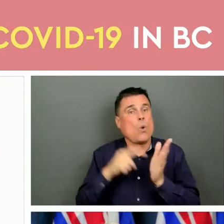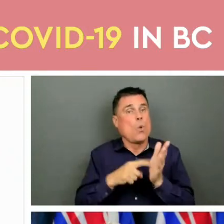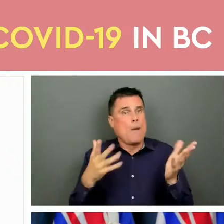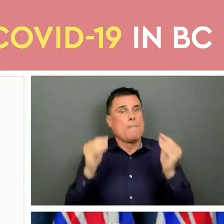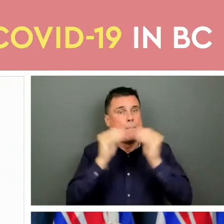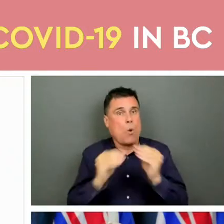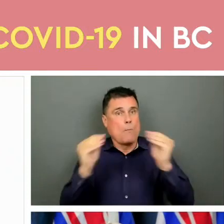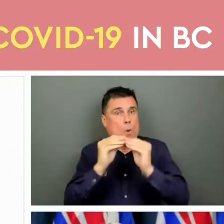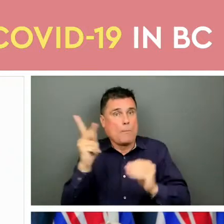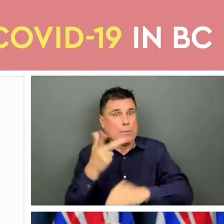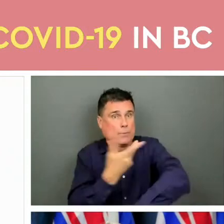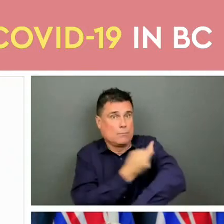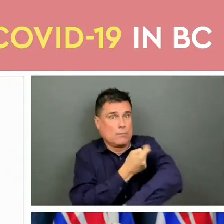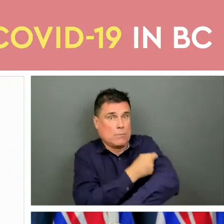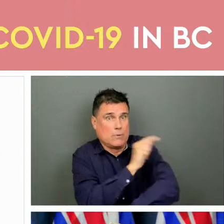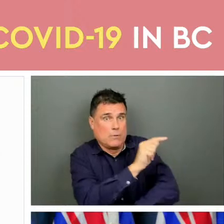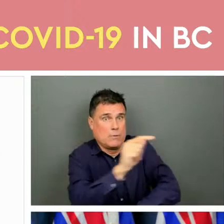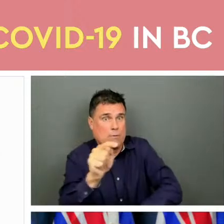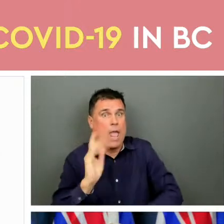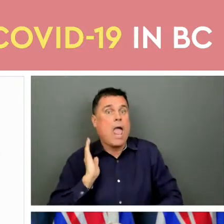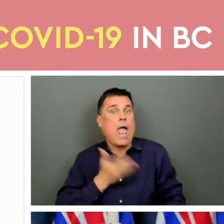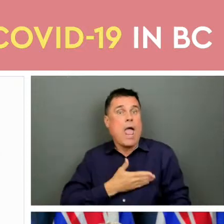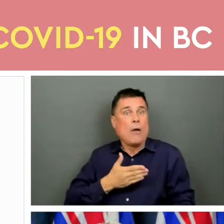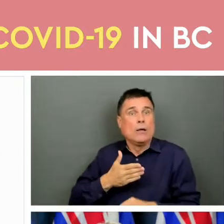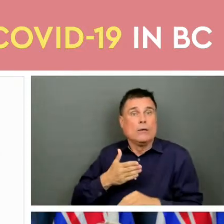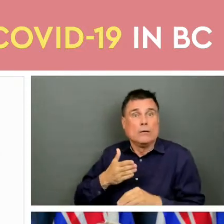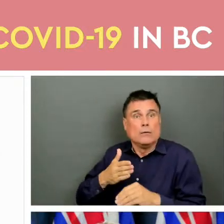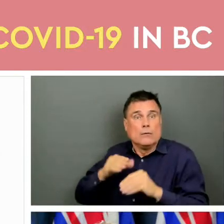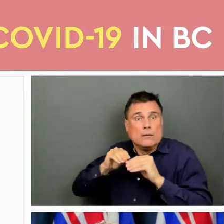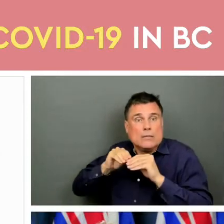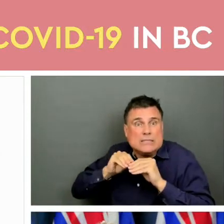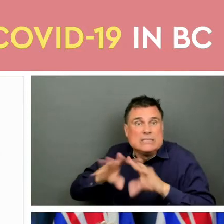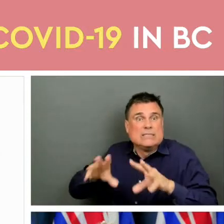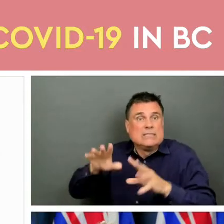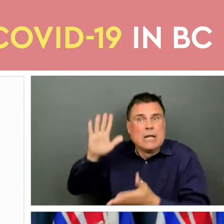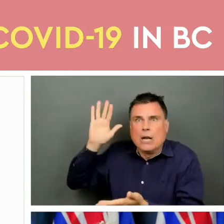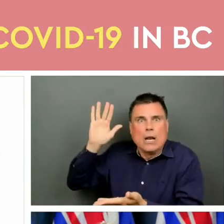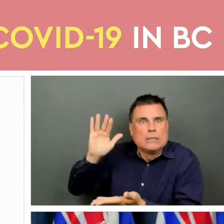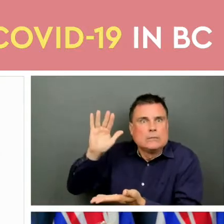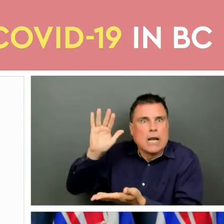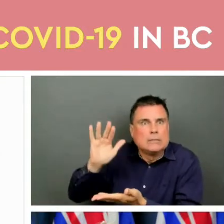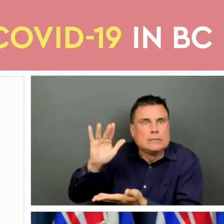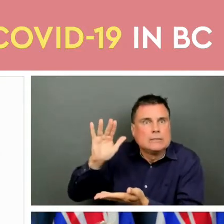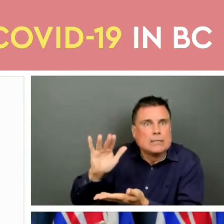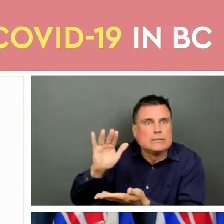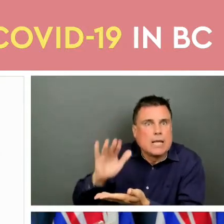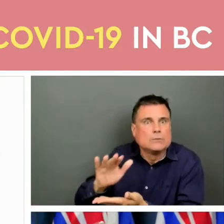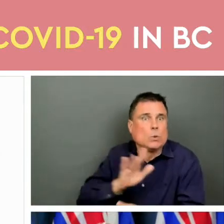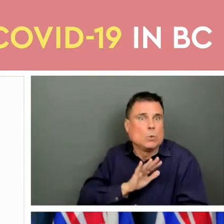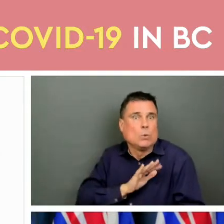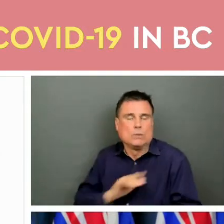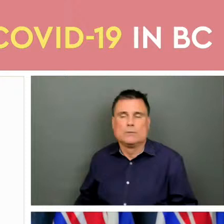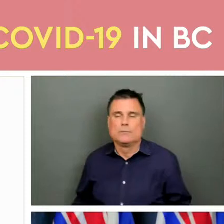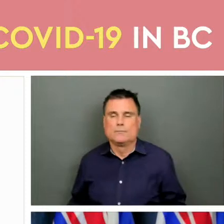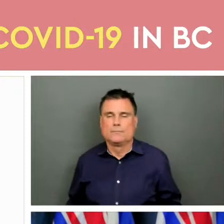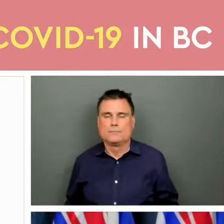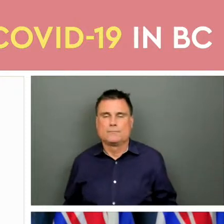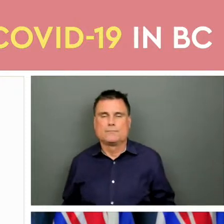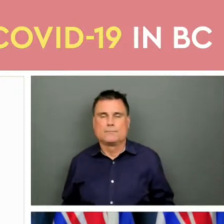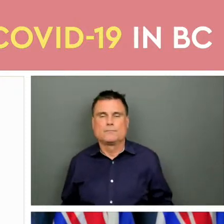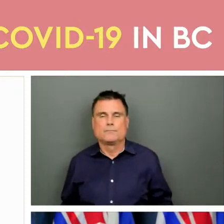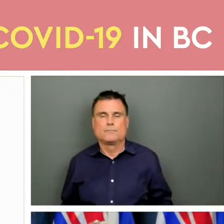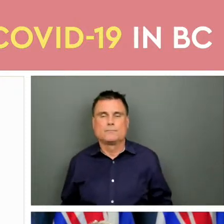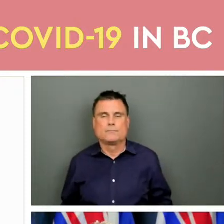immunization, our risk of transmission and the risk of the virus in our communities is going down dramatically. These